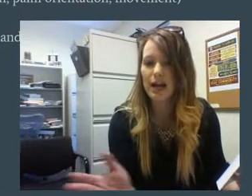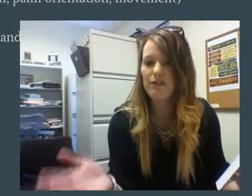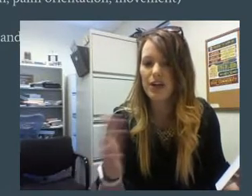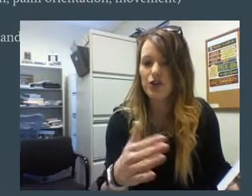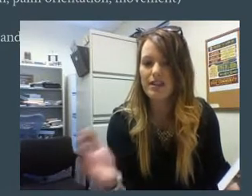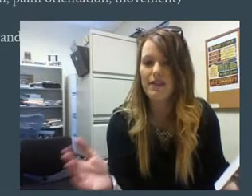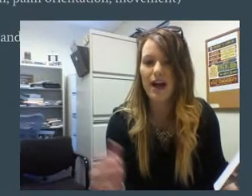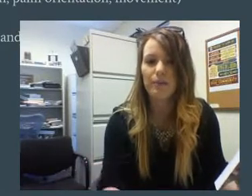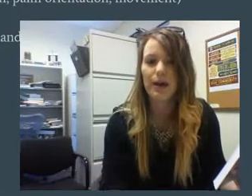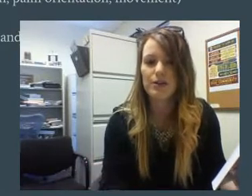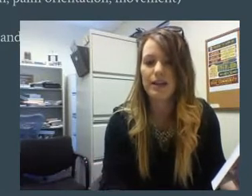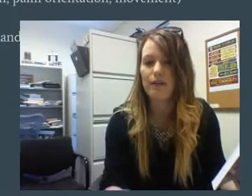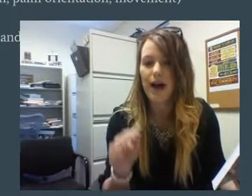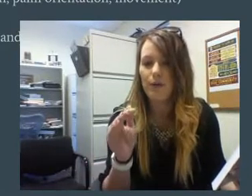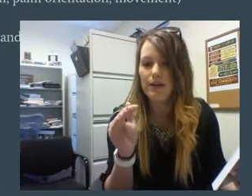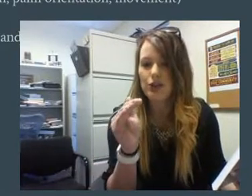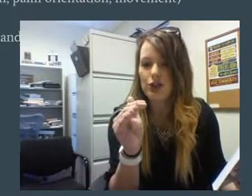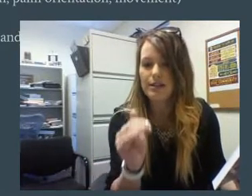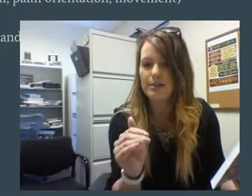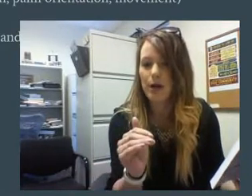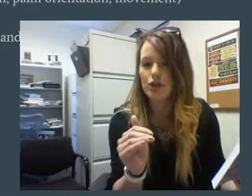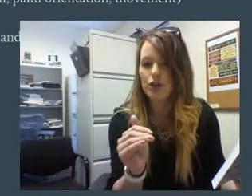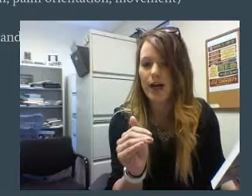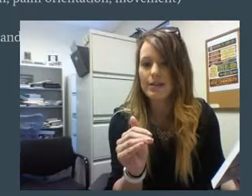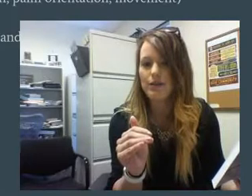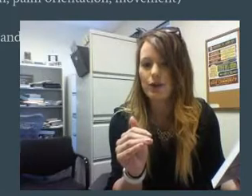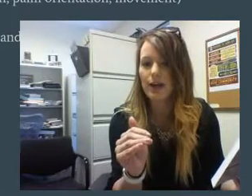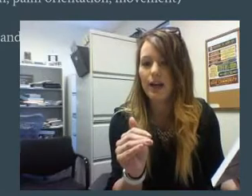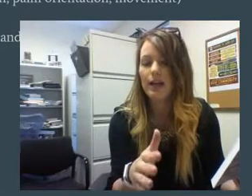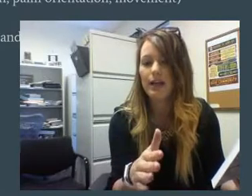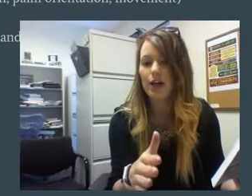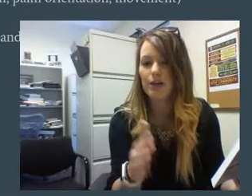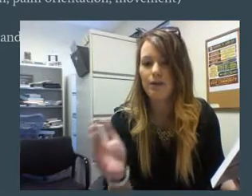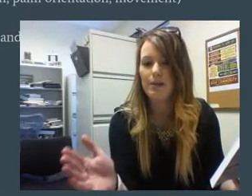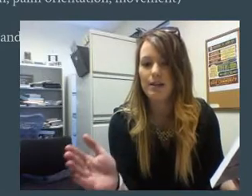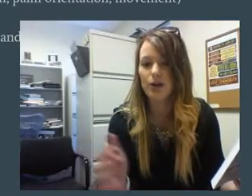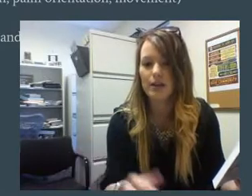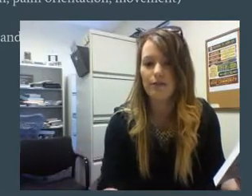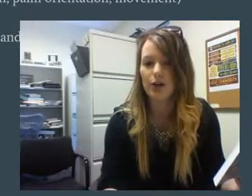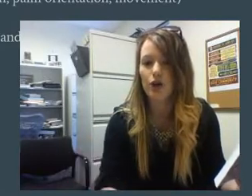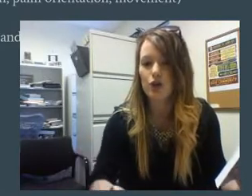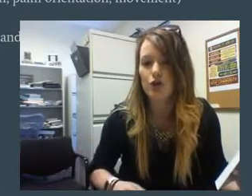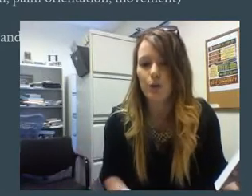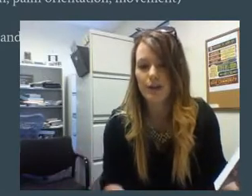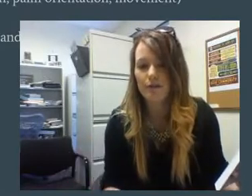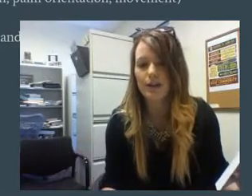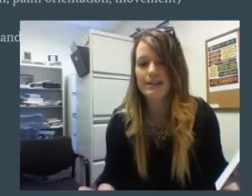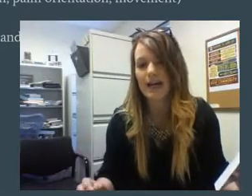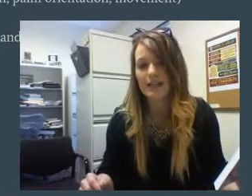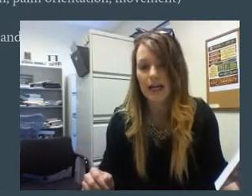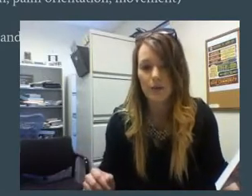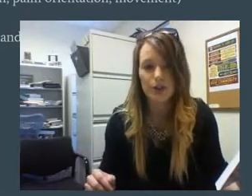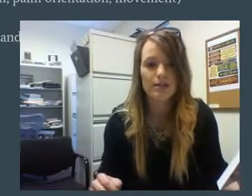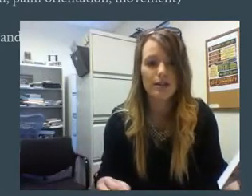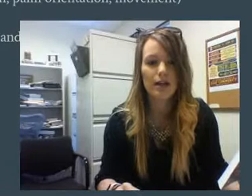So, it's kind of interesting that comparison of how even just the smallest contrasted unit can carry different meanings across different cultures or different